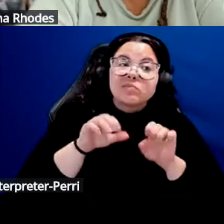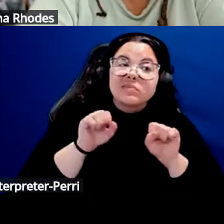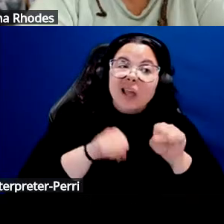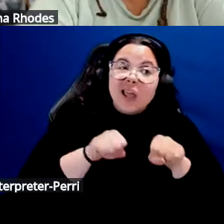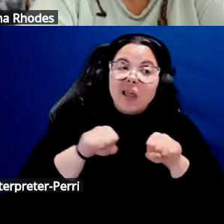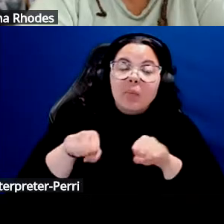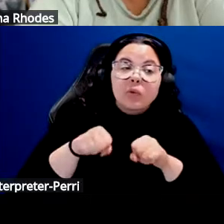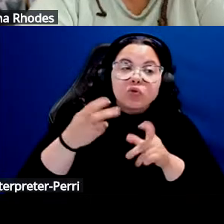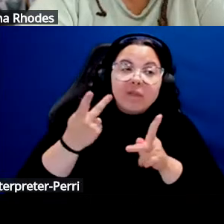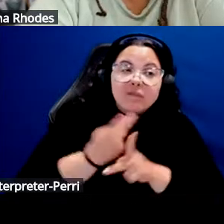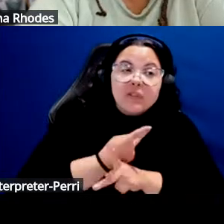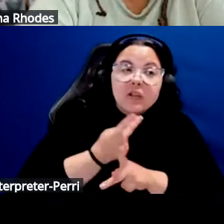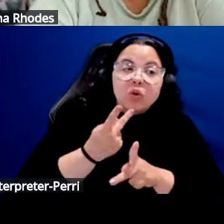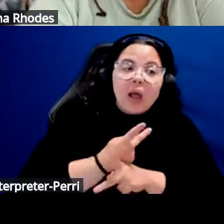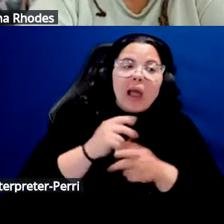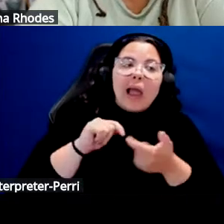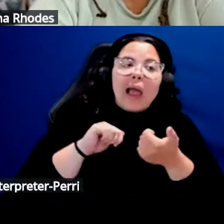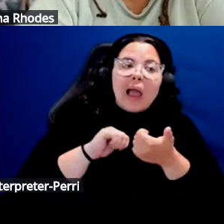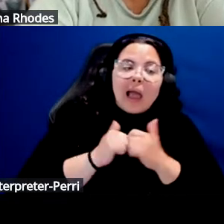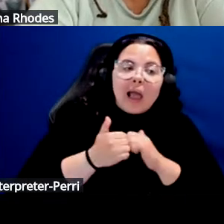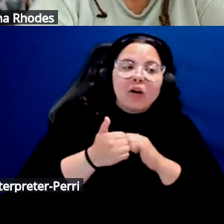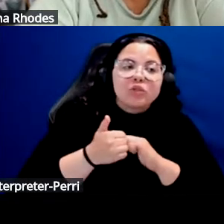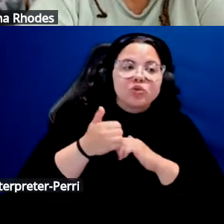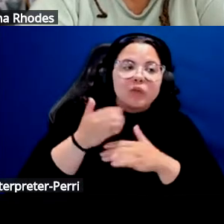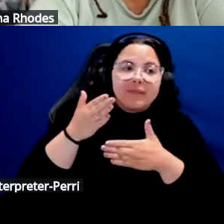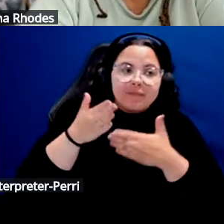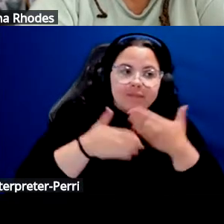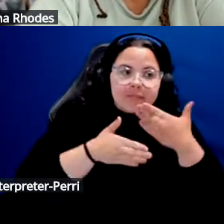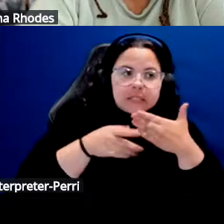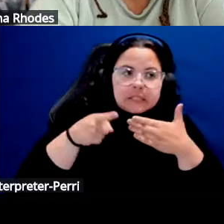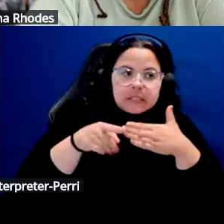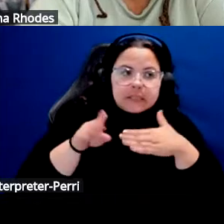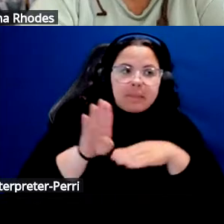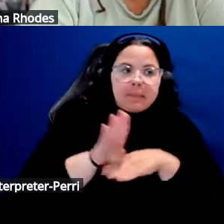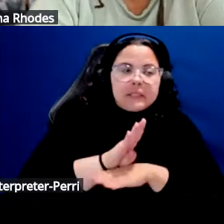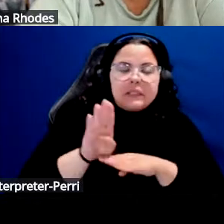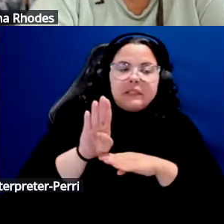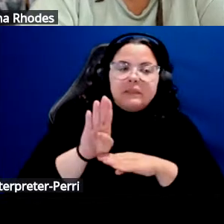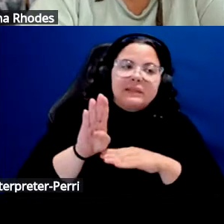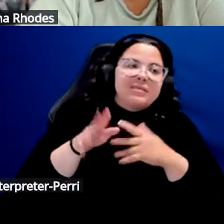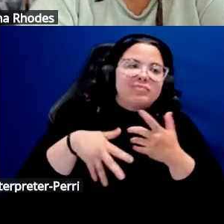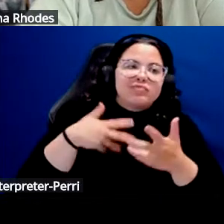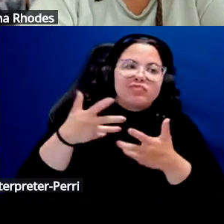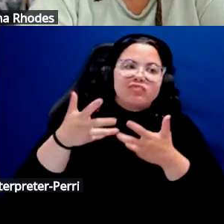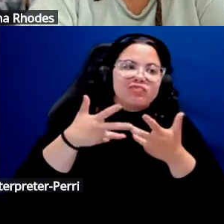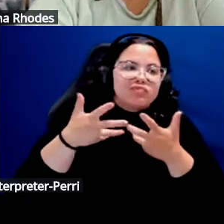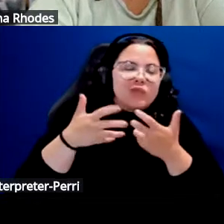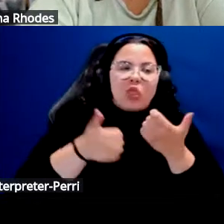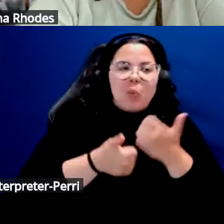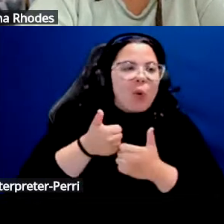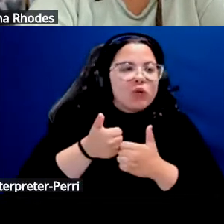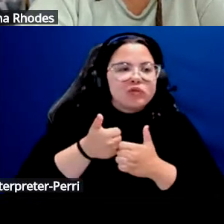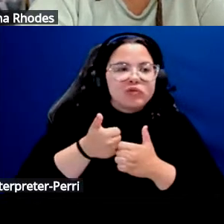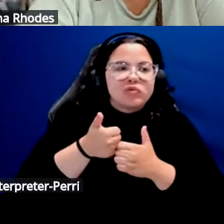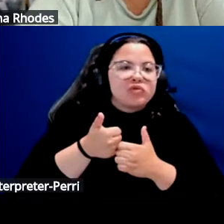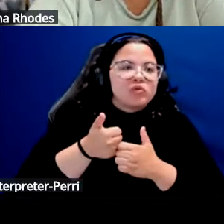out how to conclude this business in the most professional